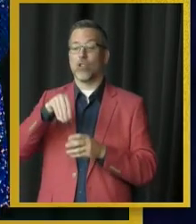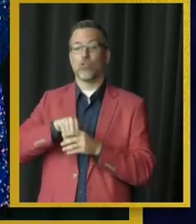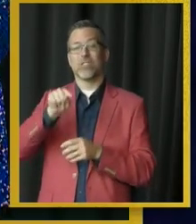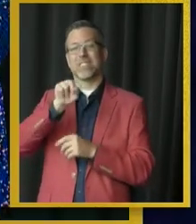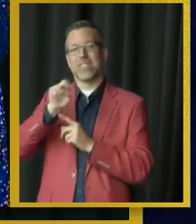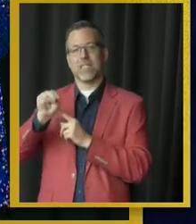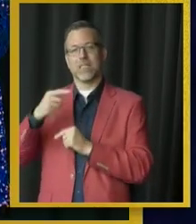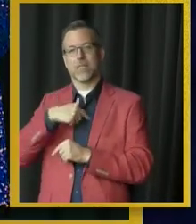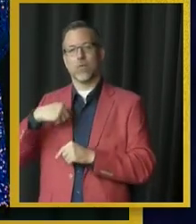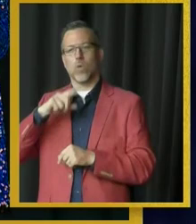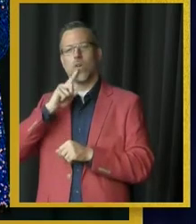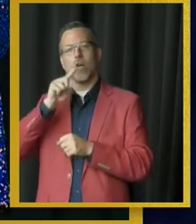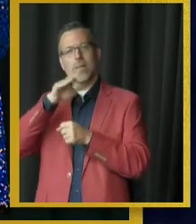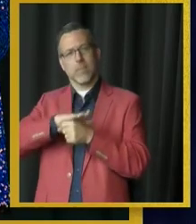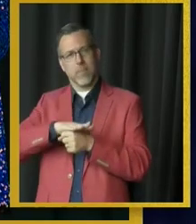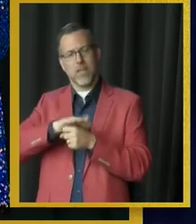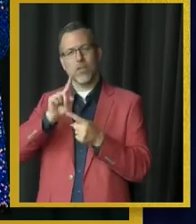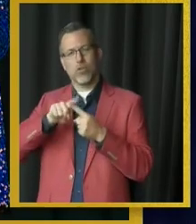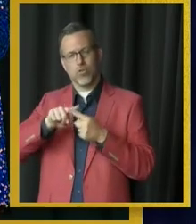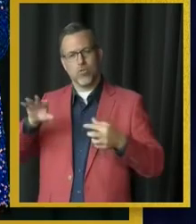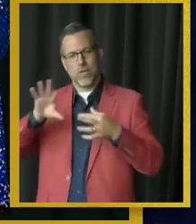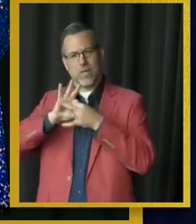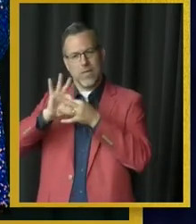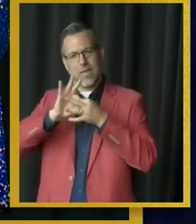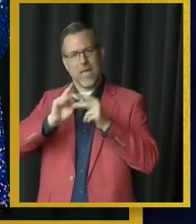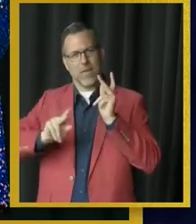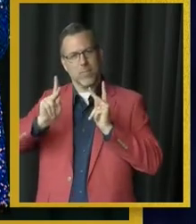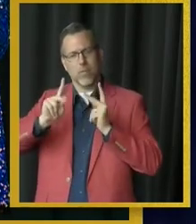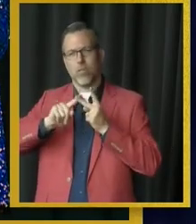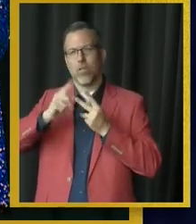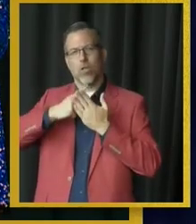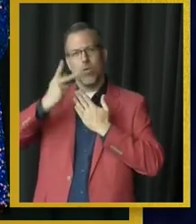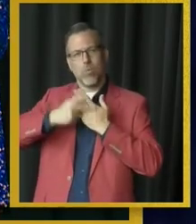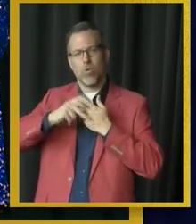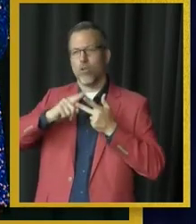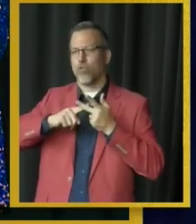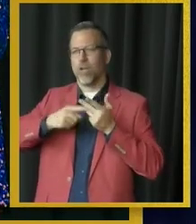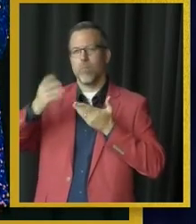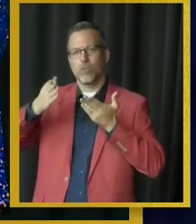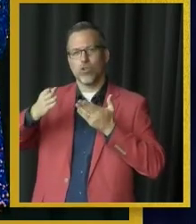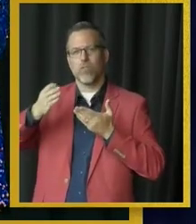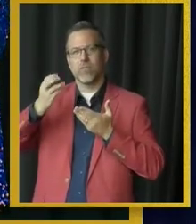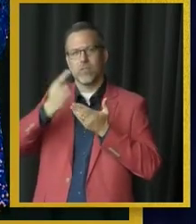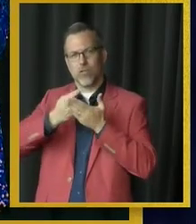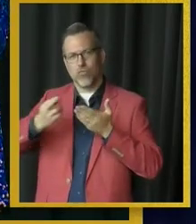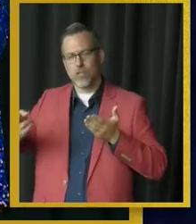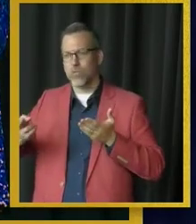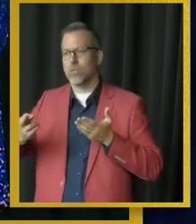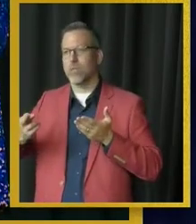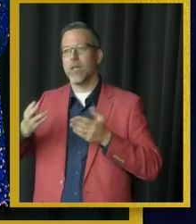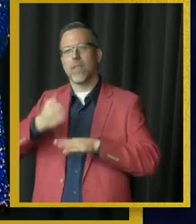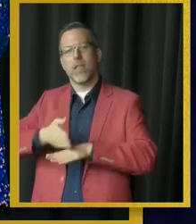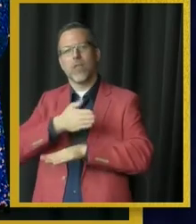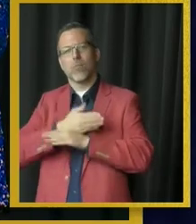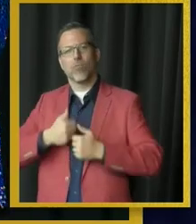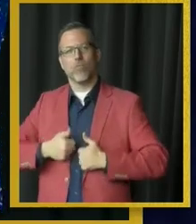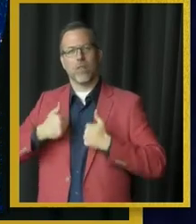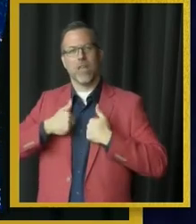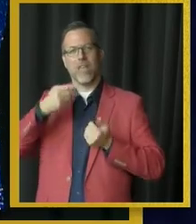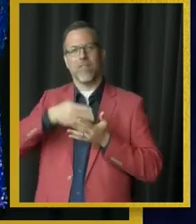we are committed to connecting people, programs, services, and resources that enhance the lives